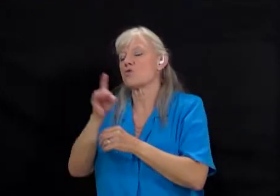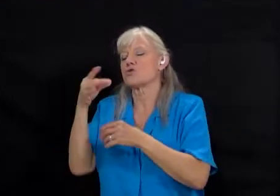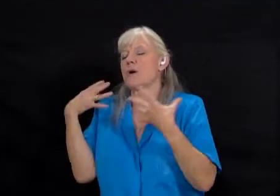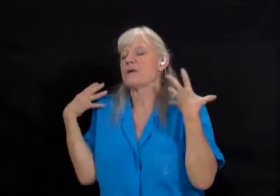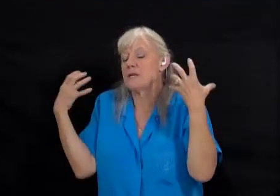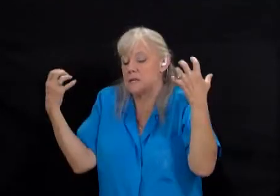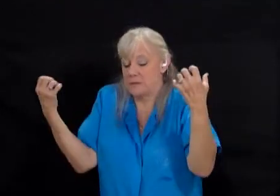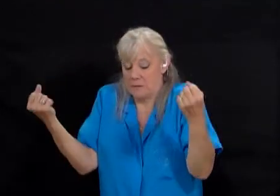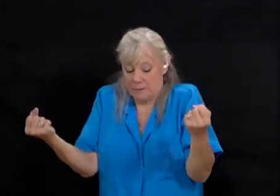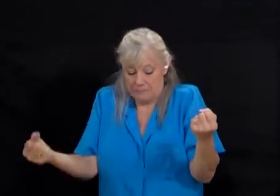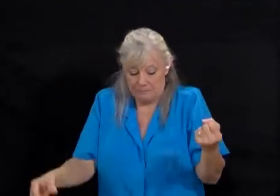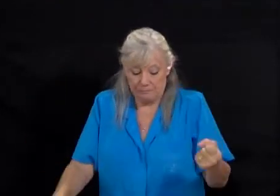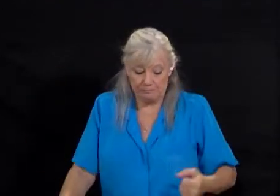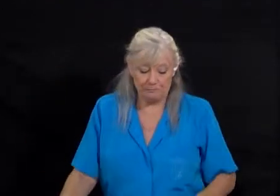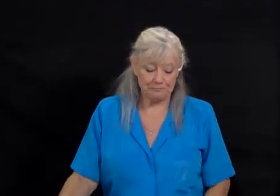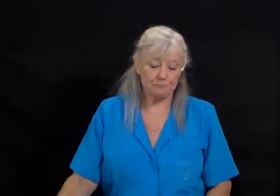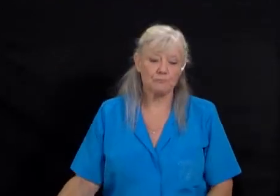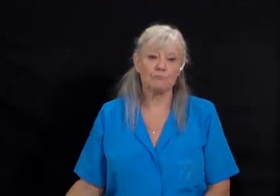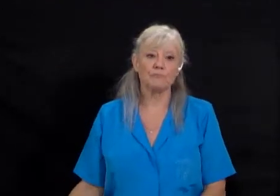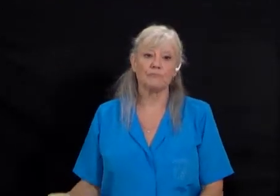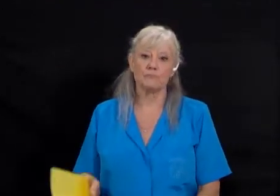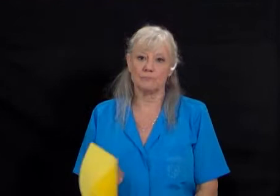shall be.